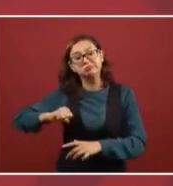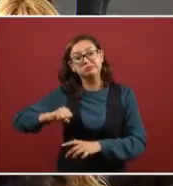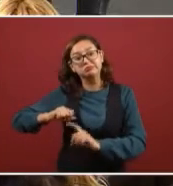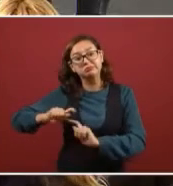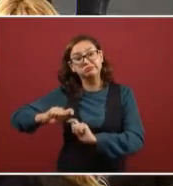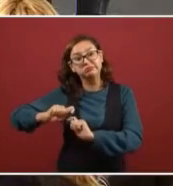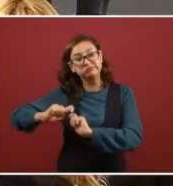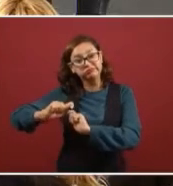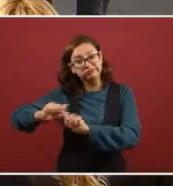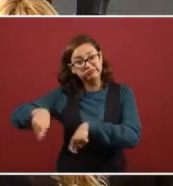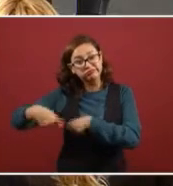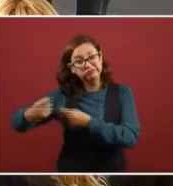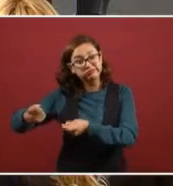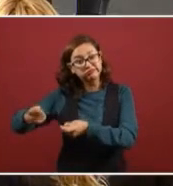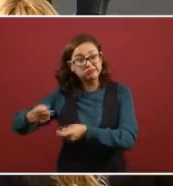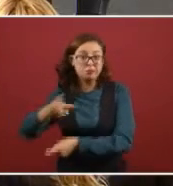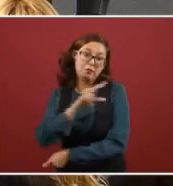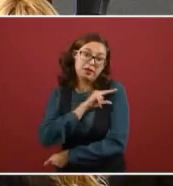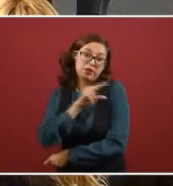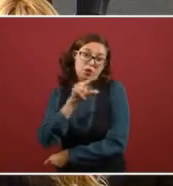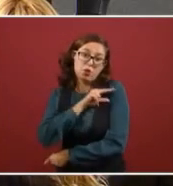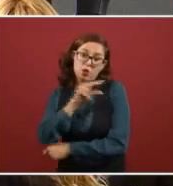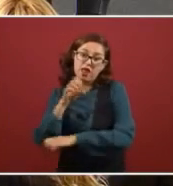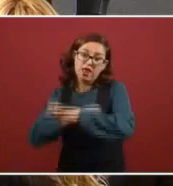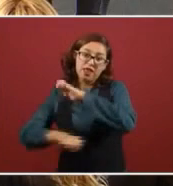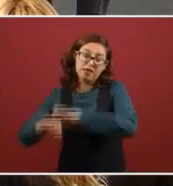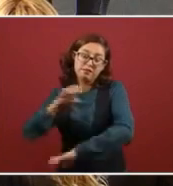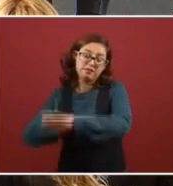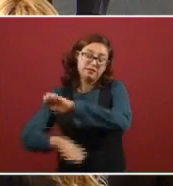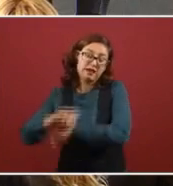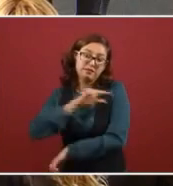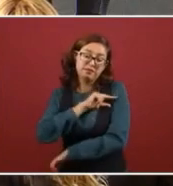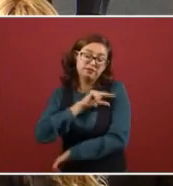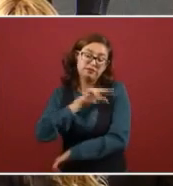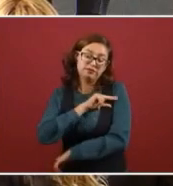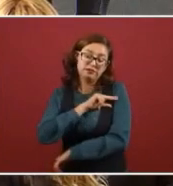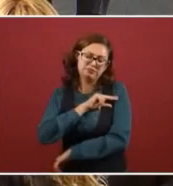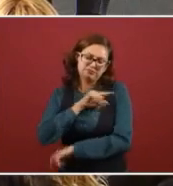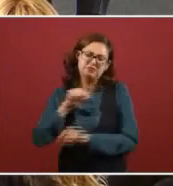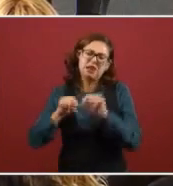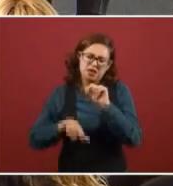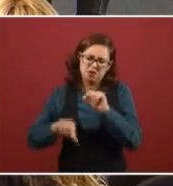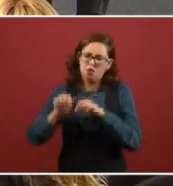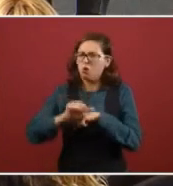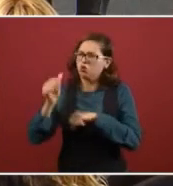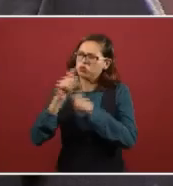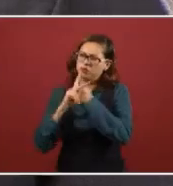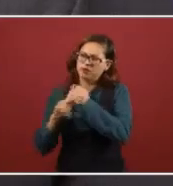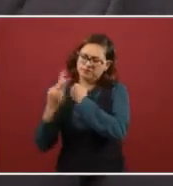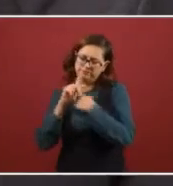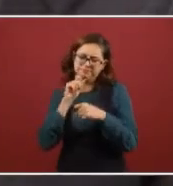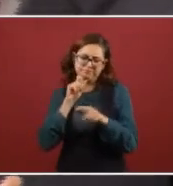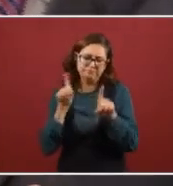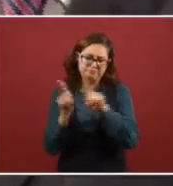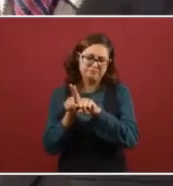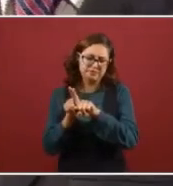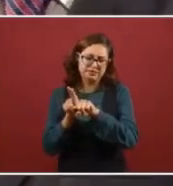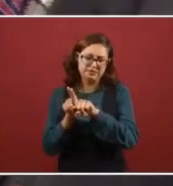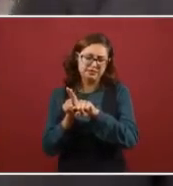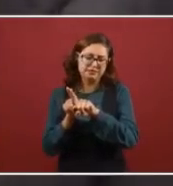to companies, particular companies from other foreign countries.